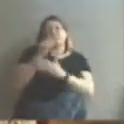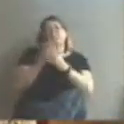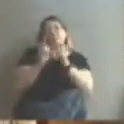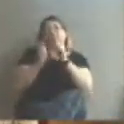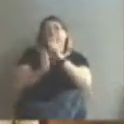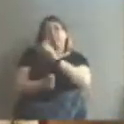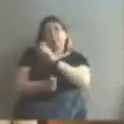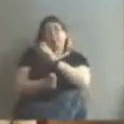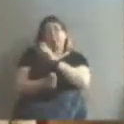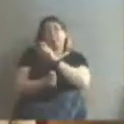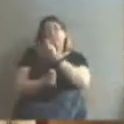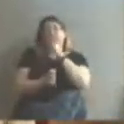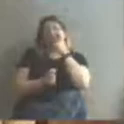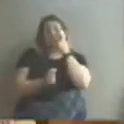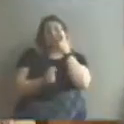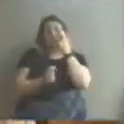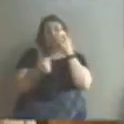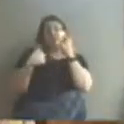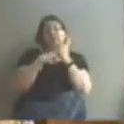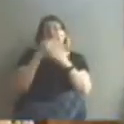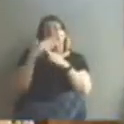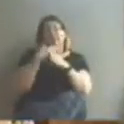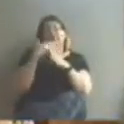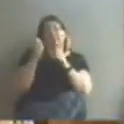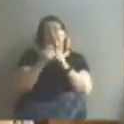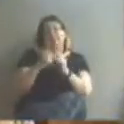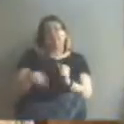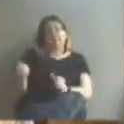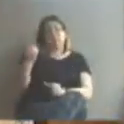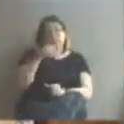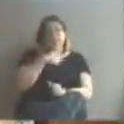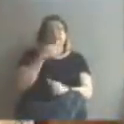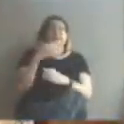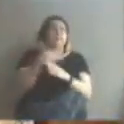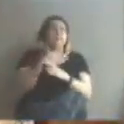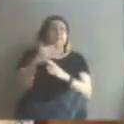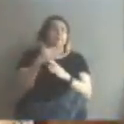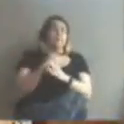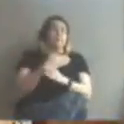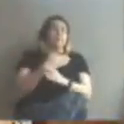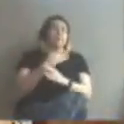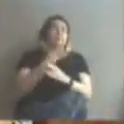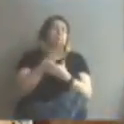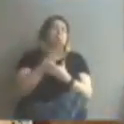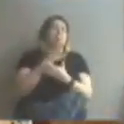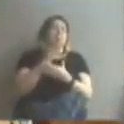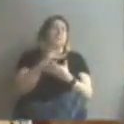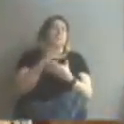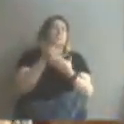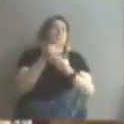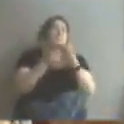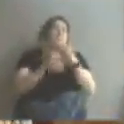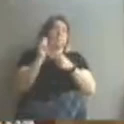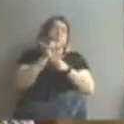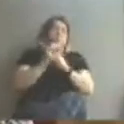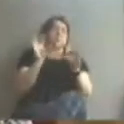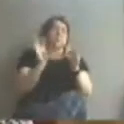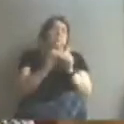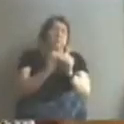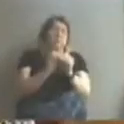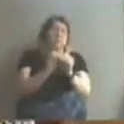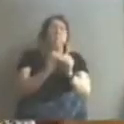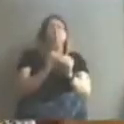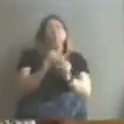changes that we have shared with you, and I shared partly at the budget work session, where, like